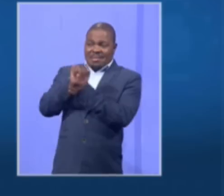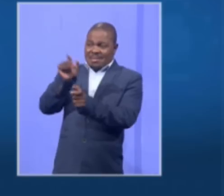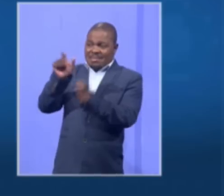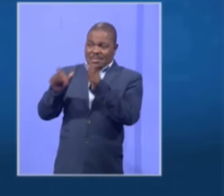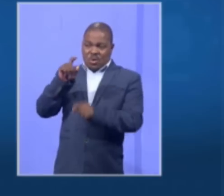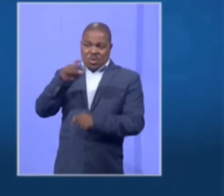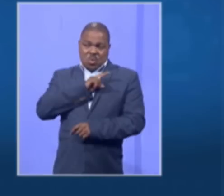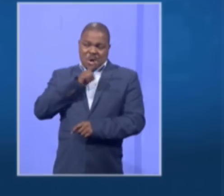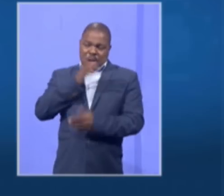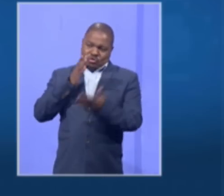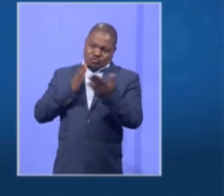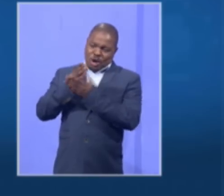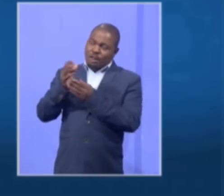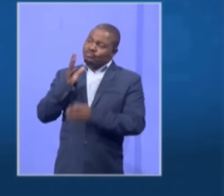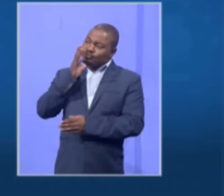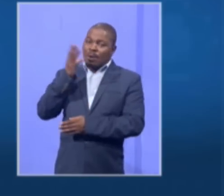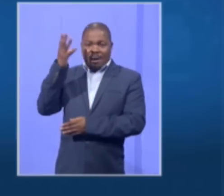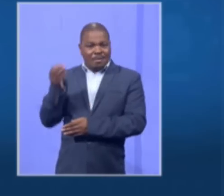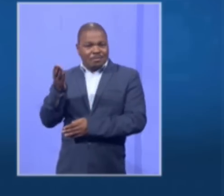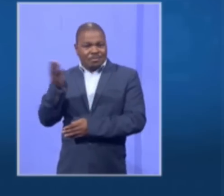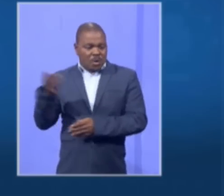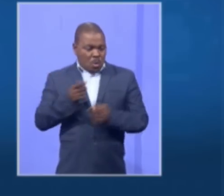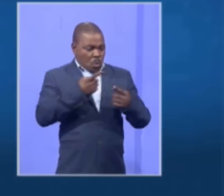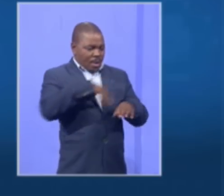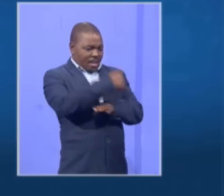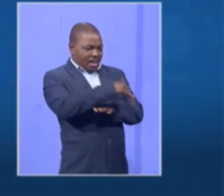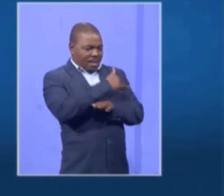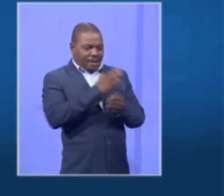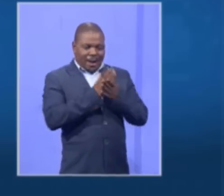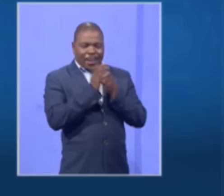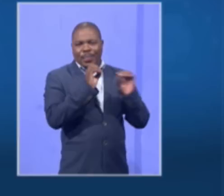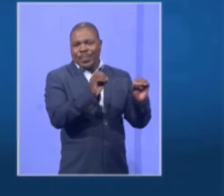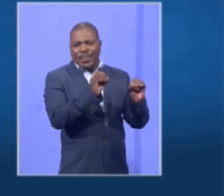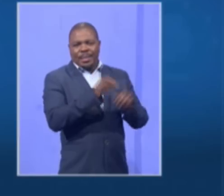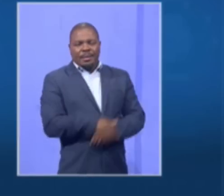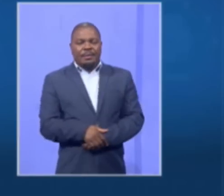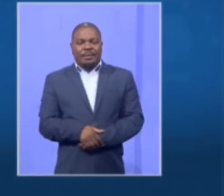ba hwetša ditokelo tše dintši go feta rena re le go kantle.